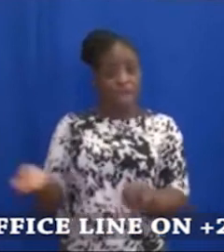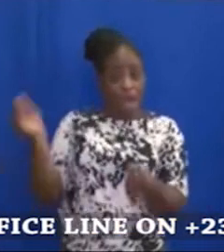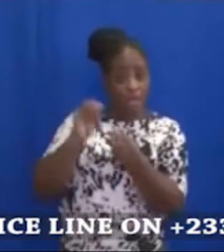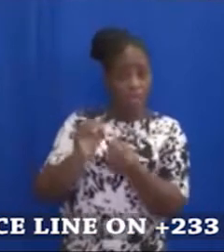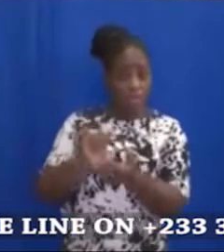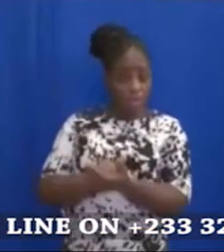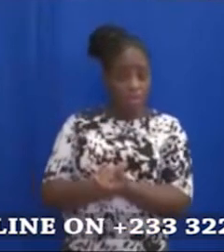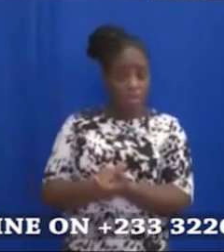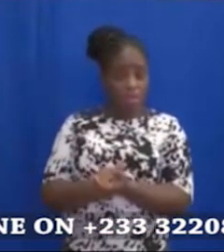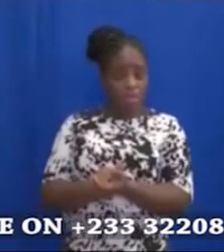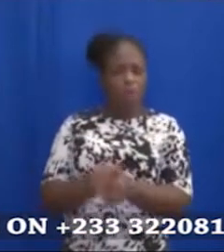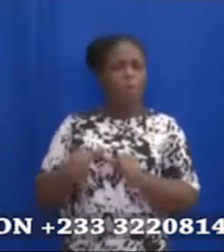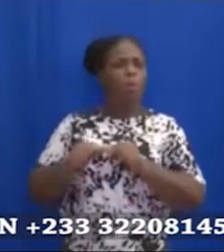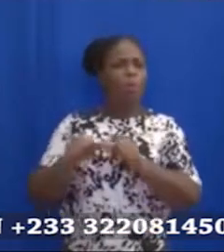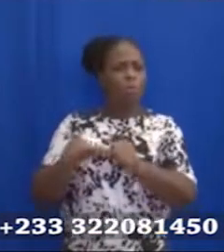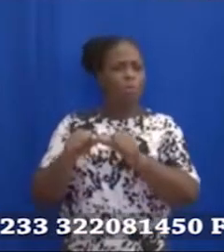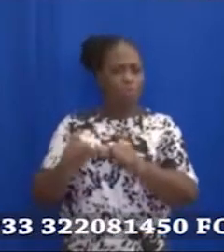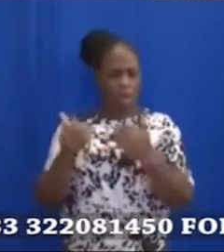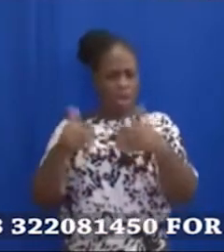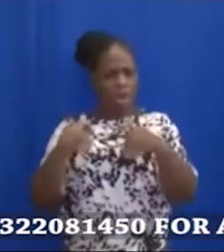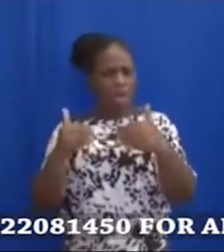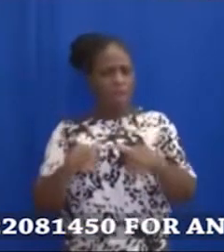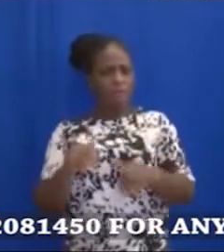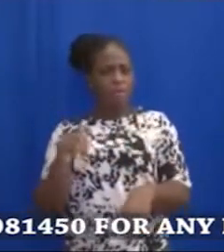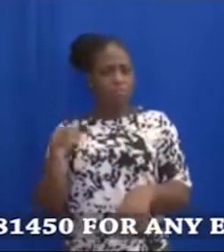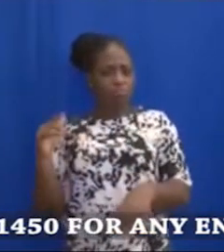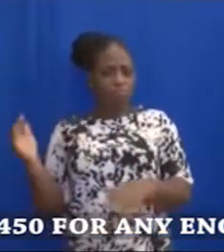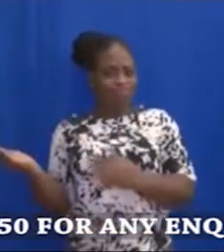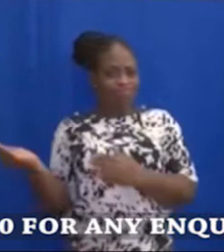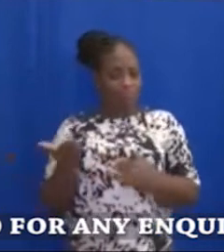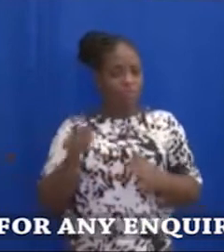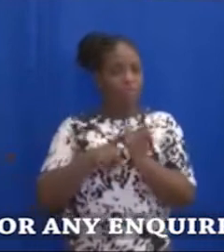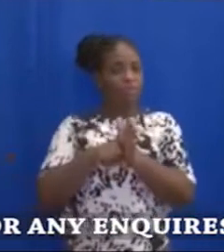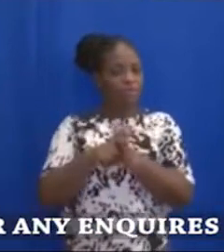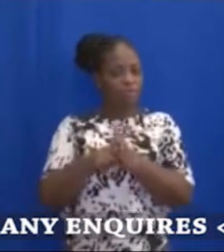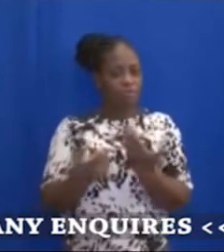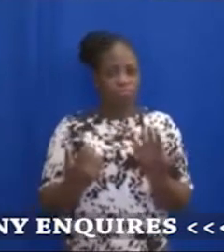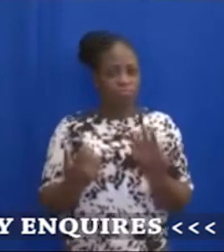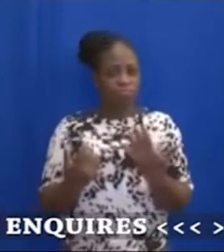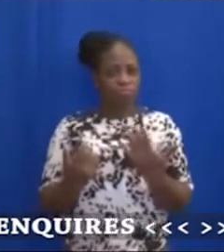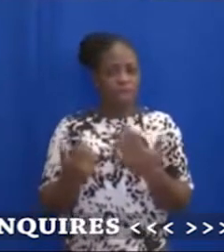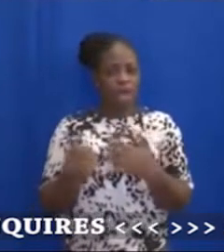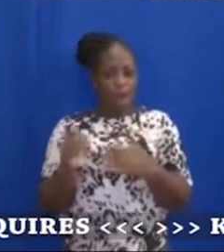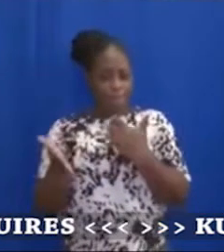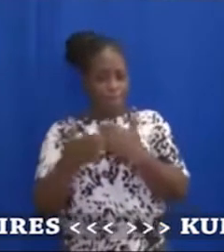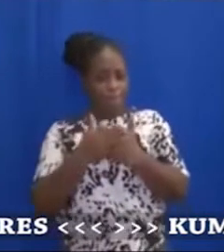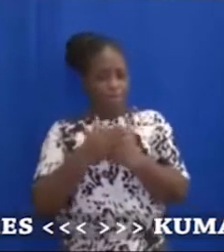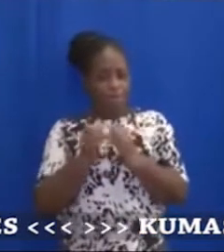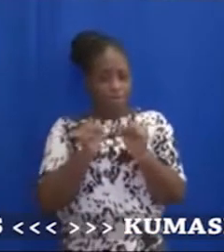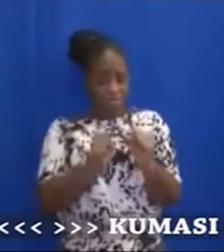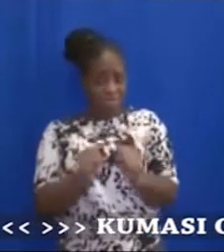we'll continue to limit the importation of the virus, embark on the strategic controlled easing of